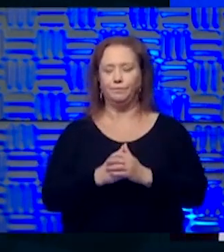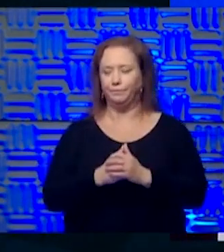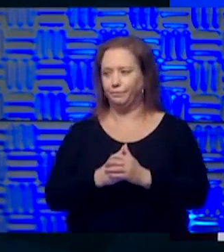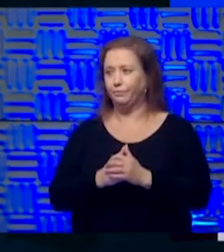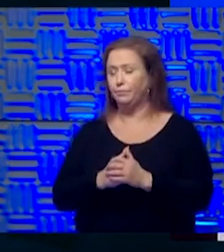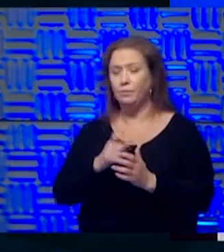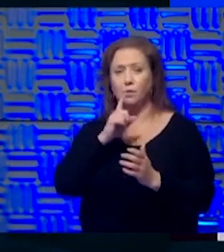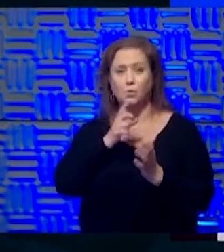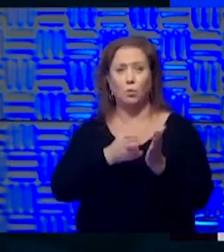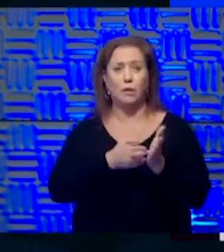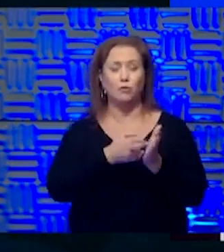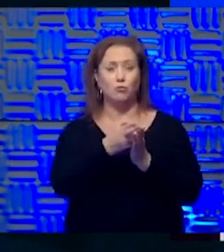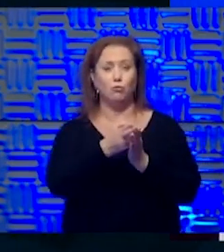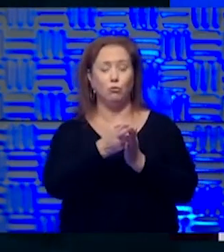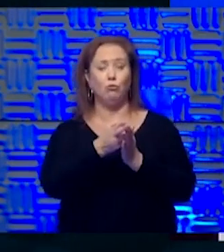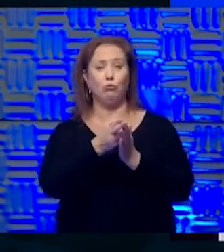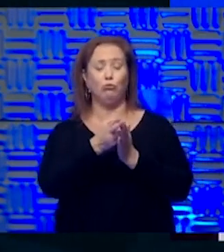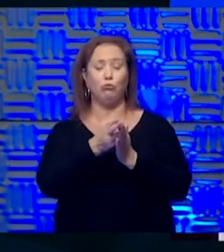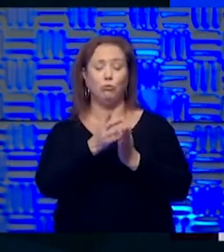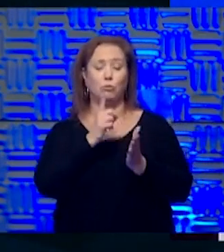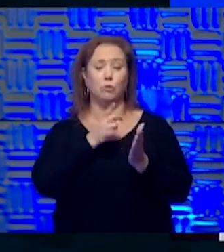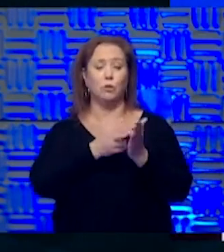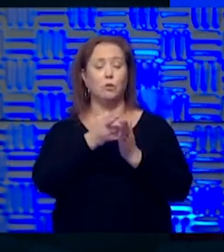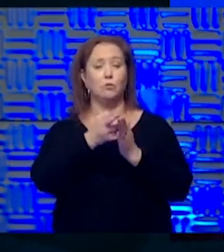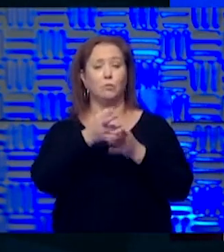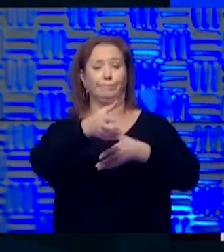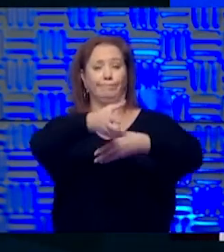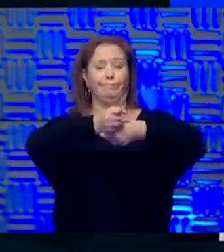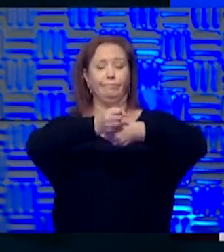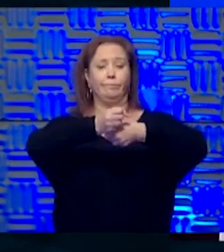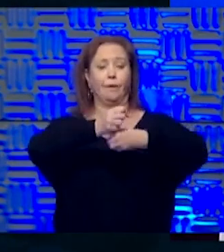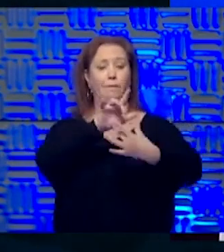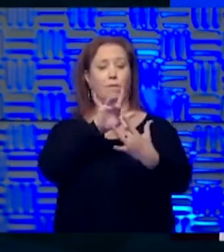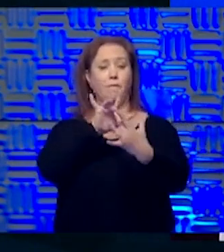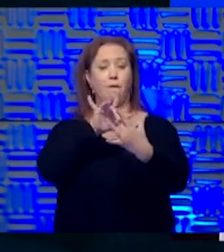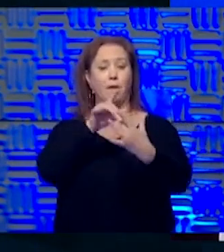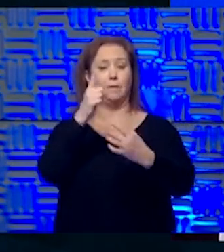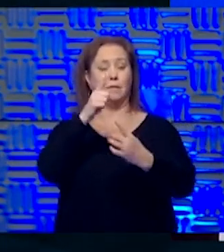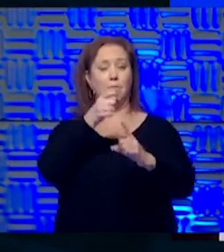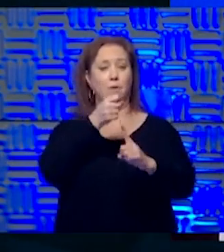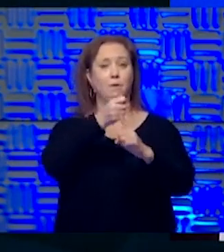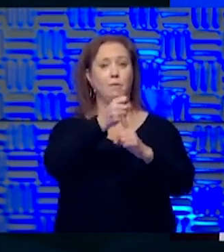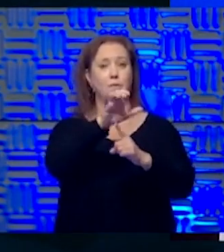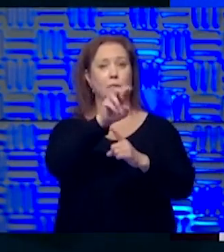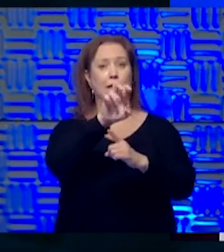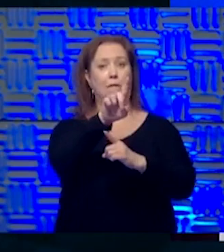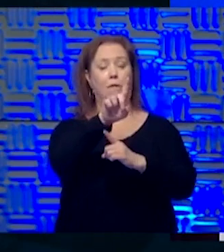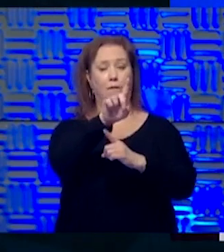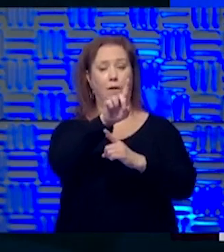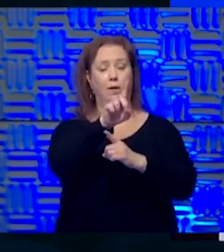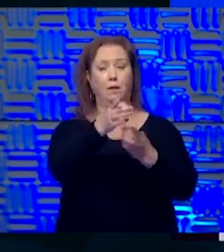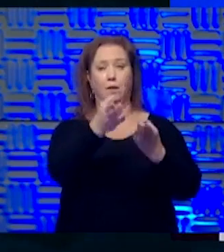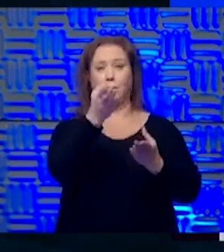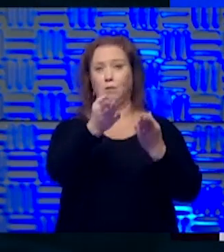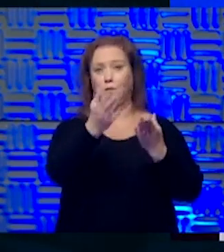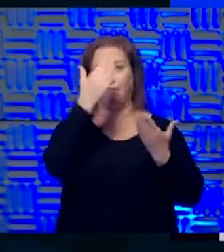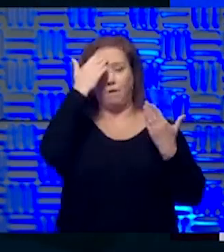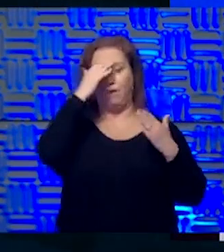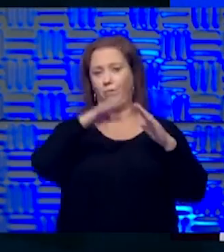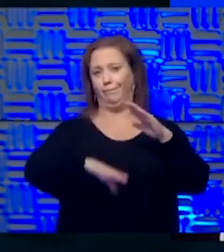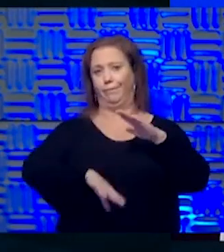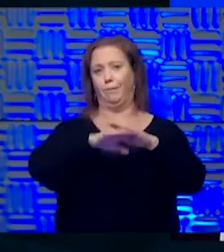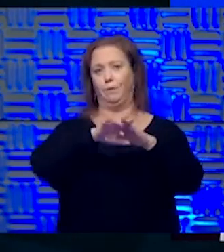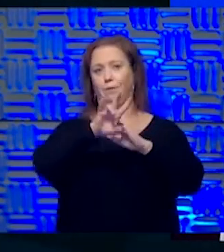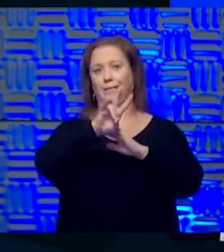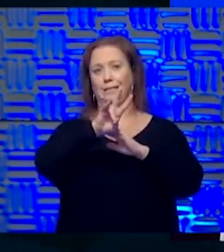really, the truth is that if you've been in contact with somebody who's had COVID, you may not know for up to 7